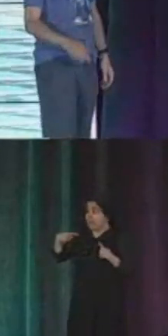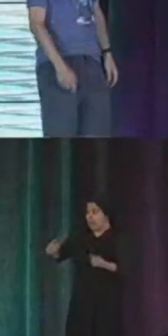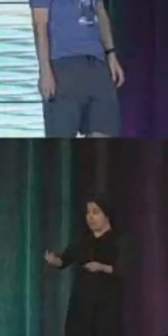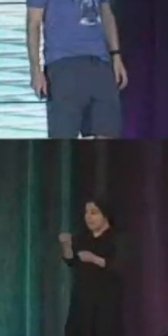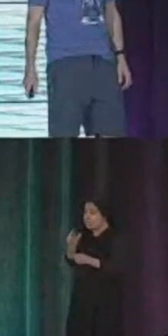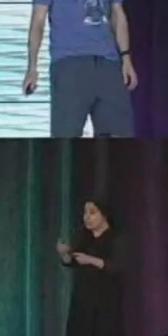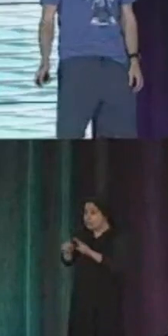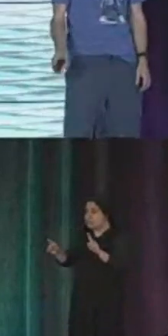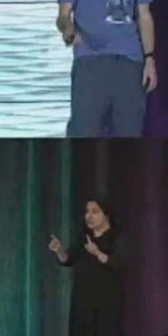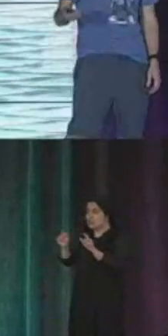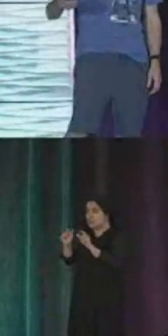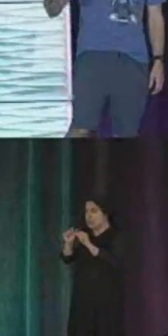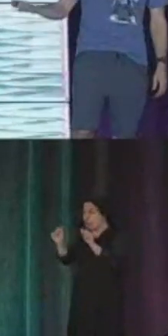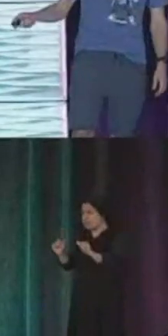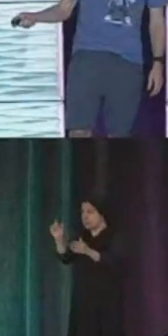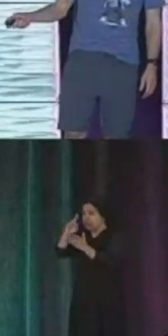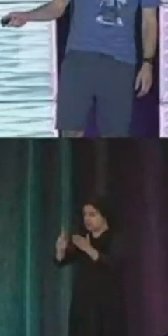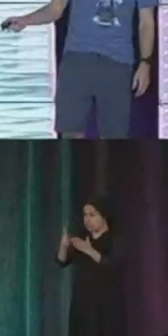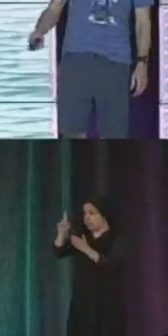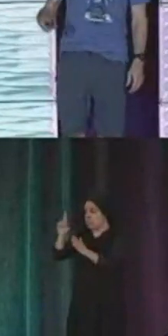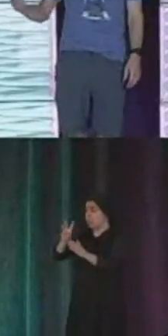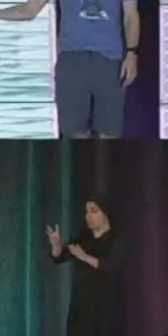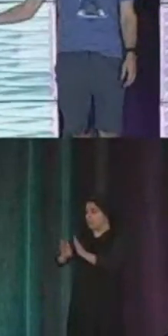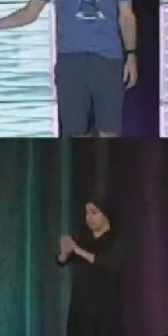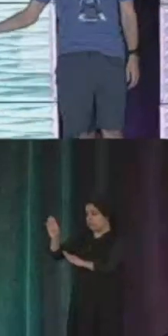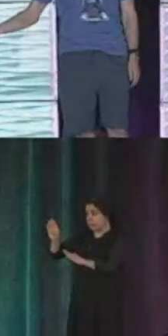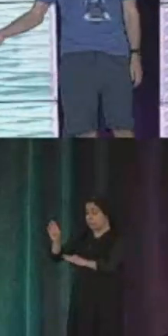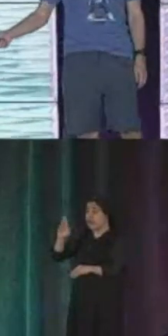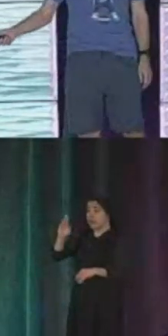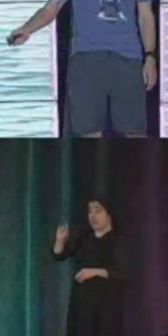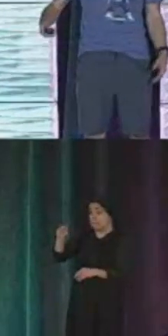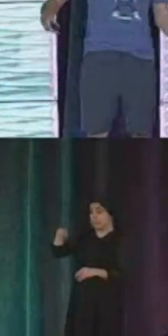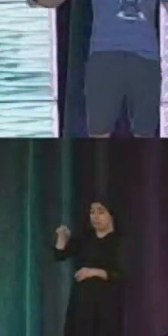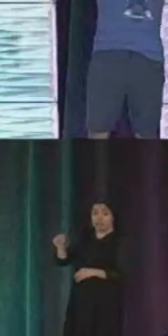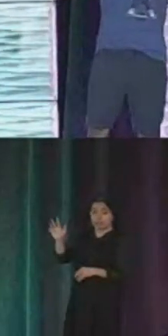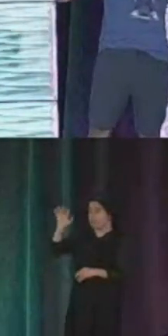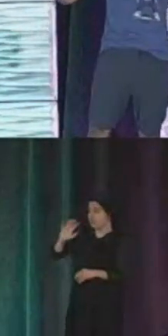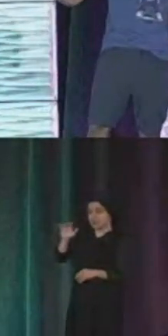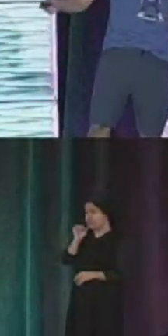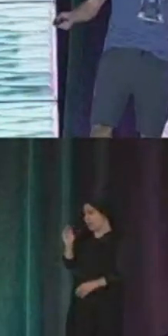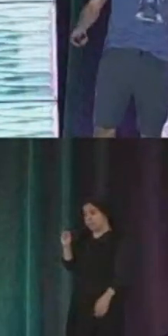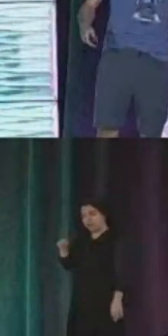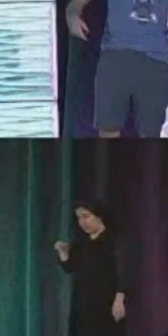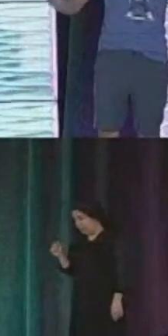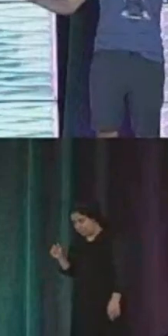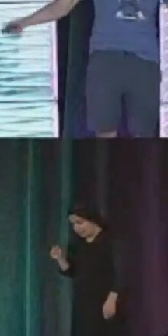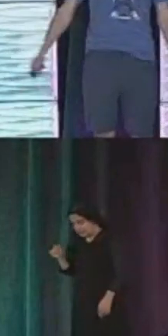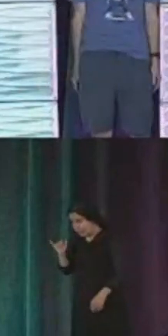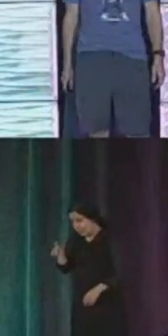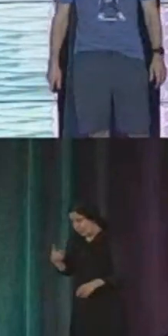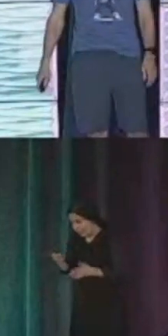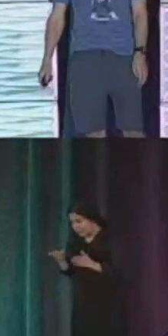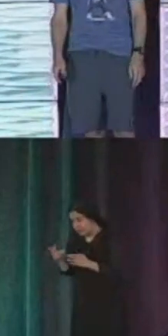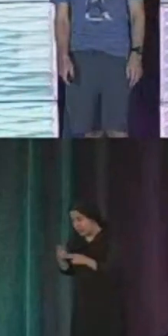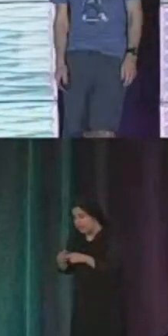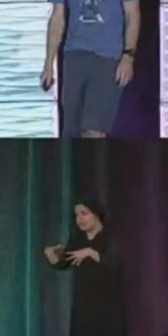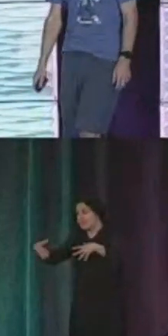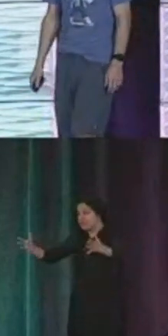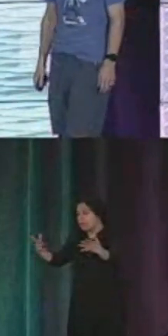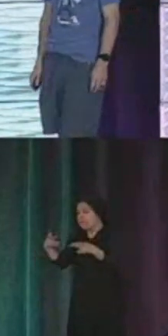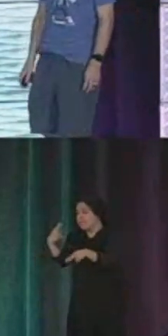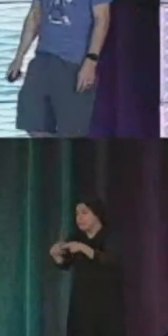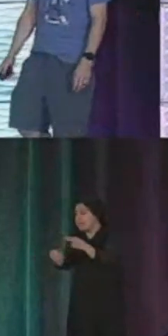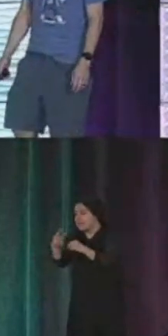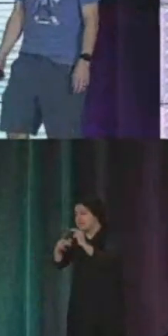different architectures for building websites. MPAs, they weren't called MPAs at the time because it was the only way to build it, so we just called it building websites